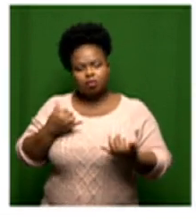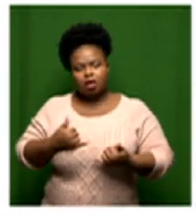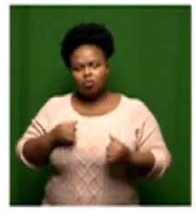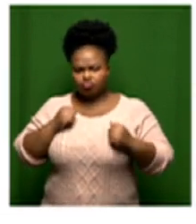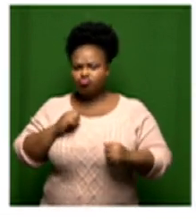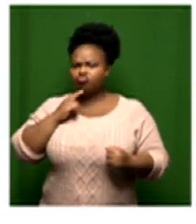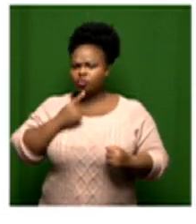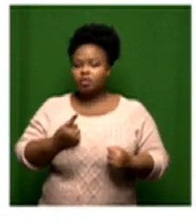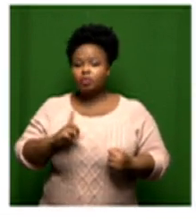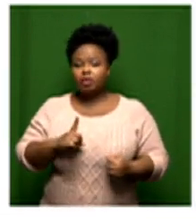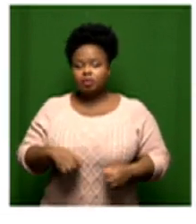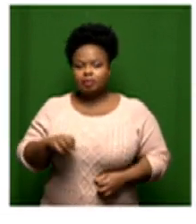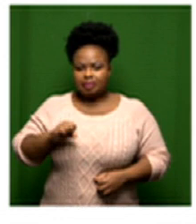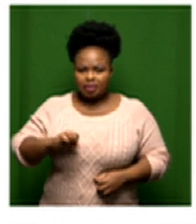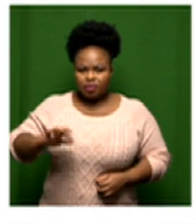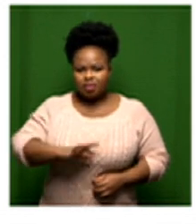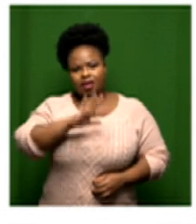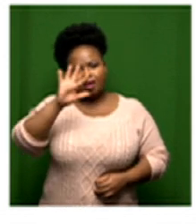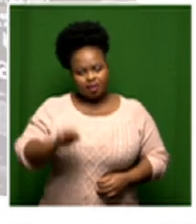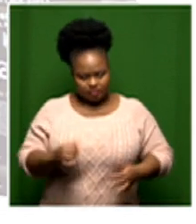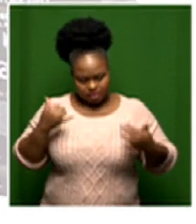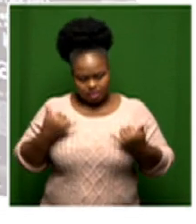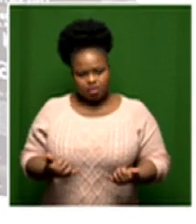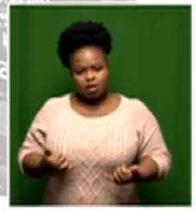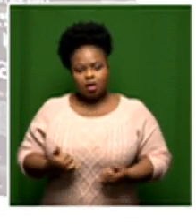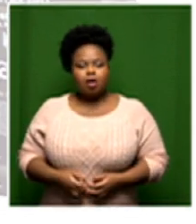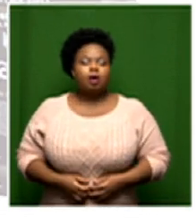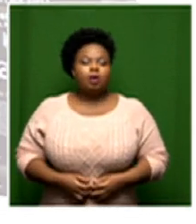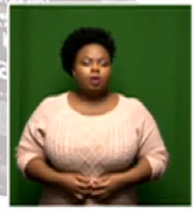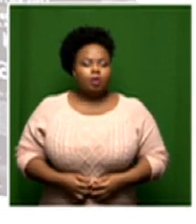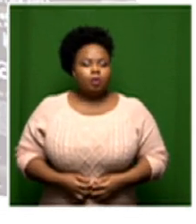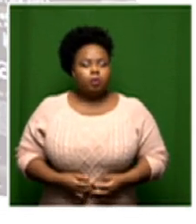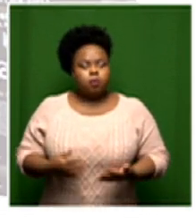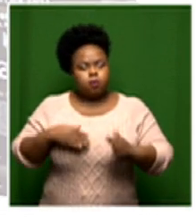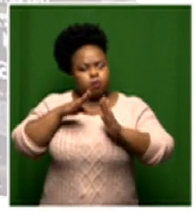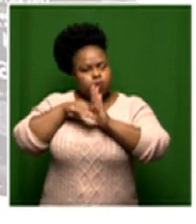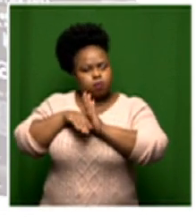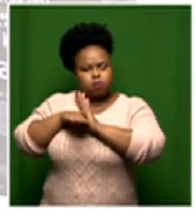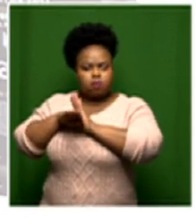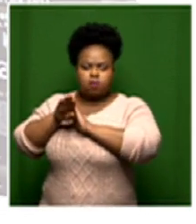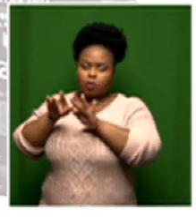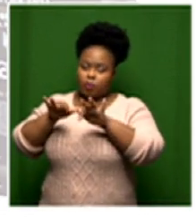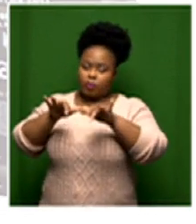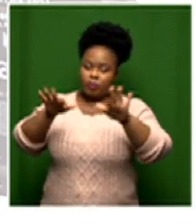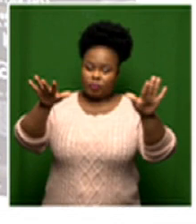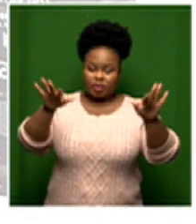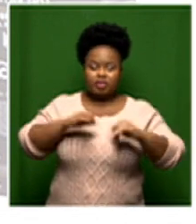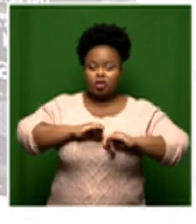strong case that South Africa is having a huge wave, and it's more severe than what